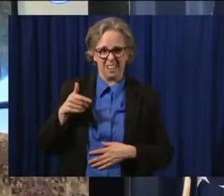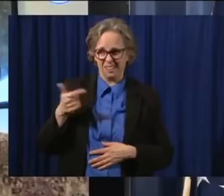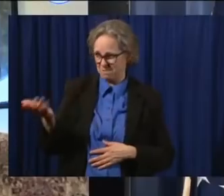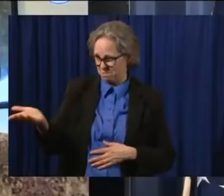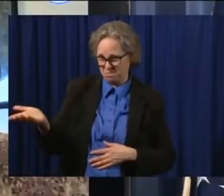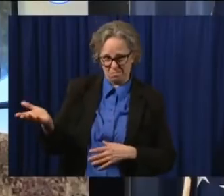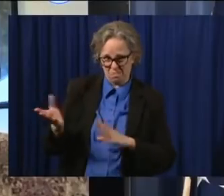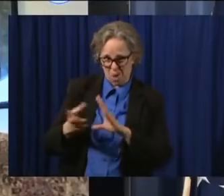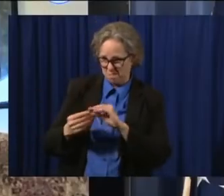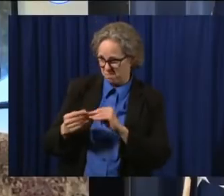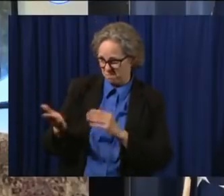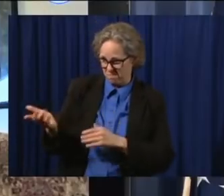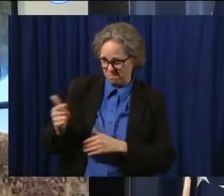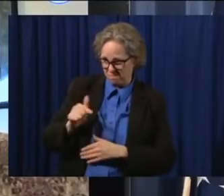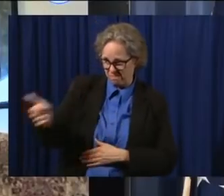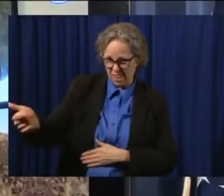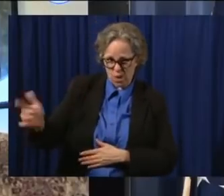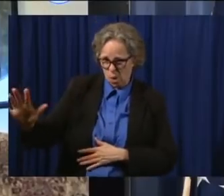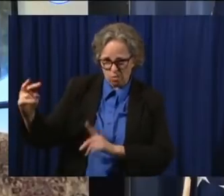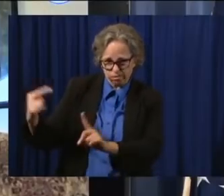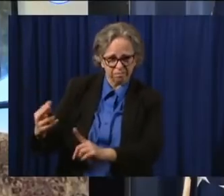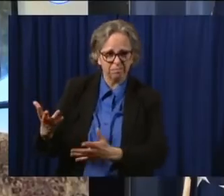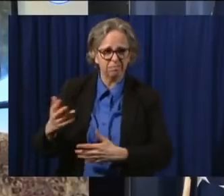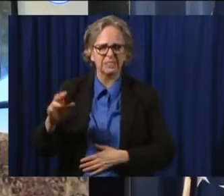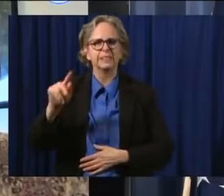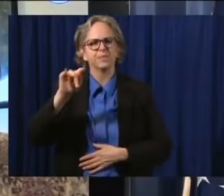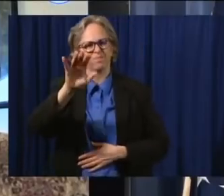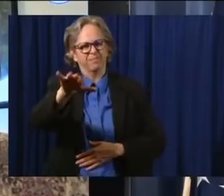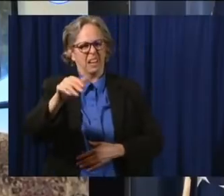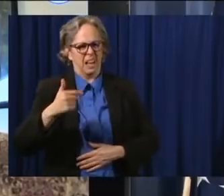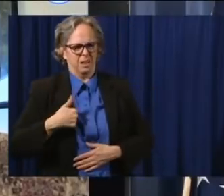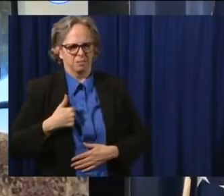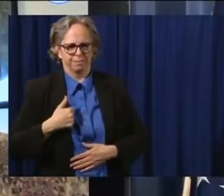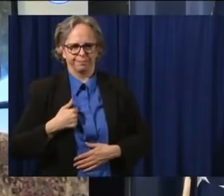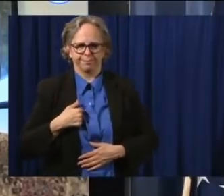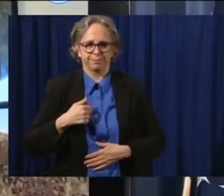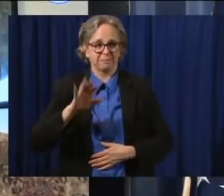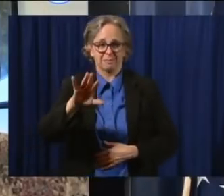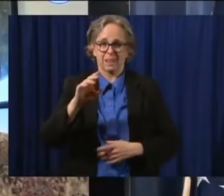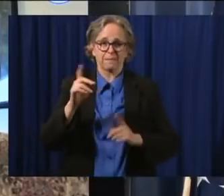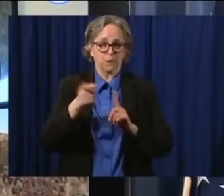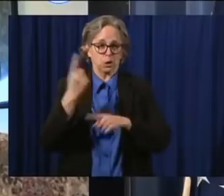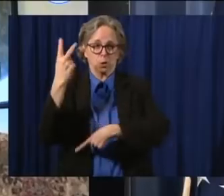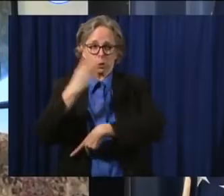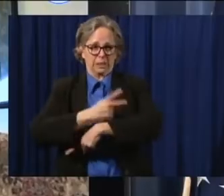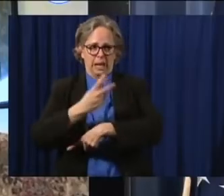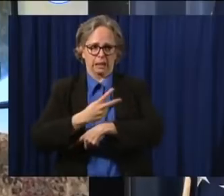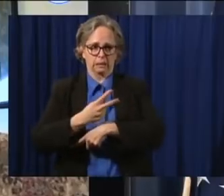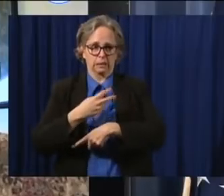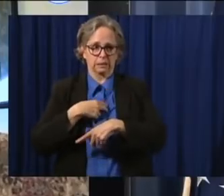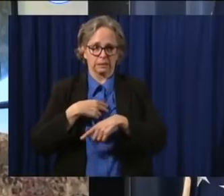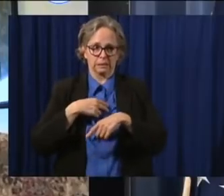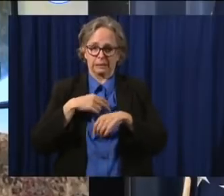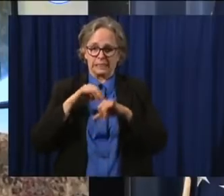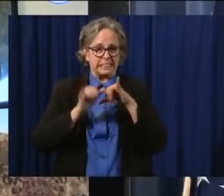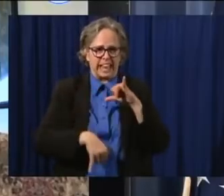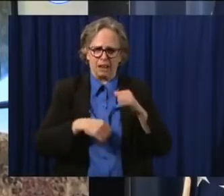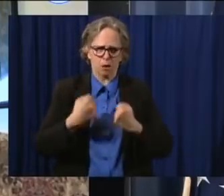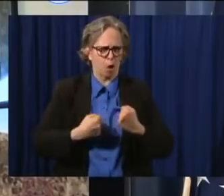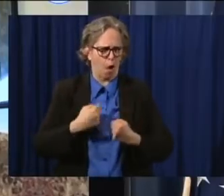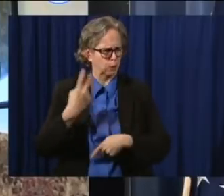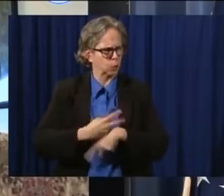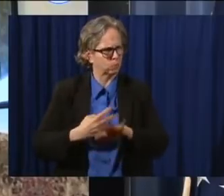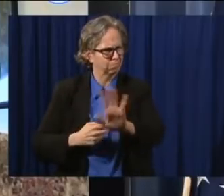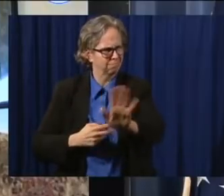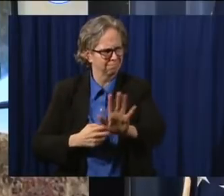lot. Well, the first 48 hours, I did not stay in the parking lot for 48 hours. I'll say that. I felt like I